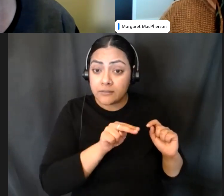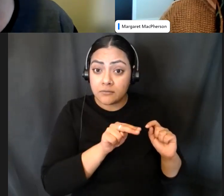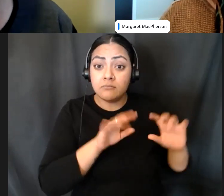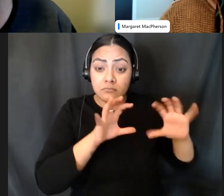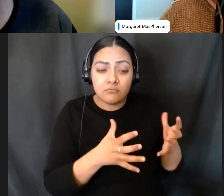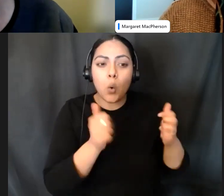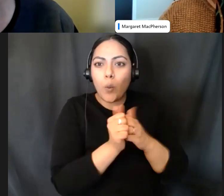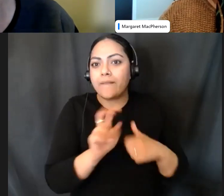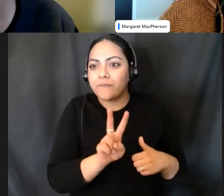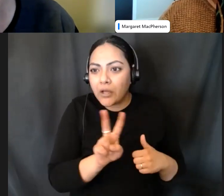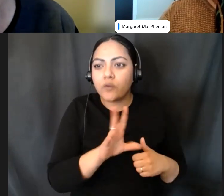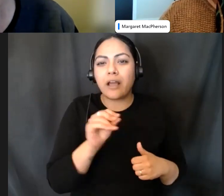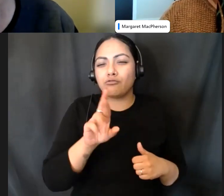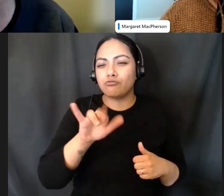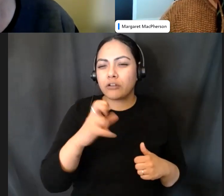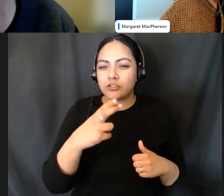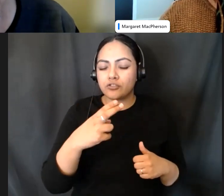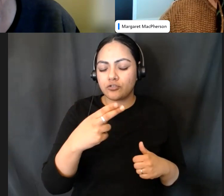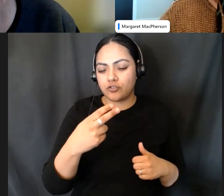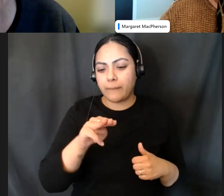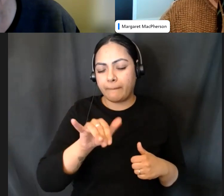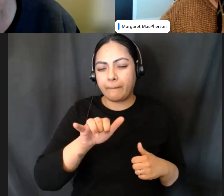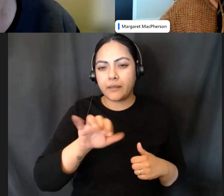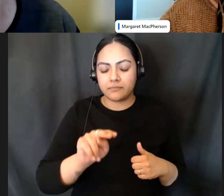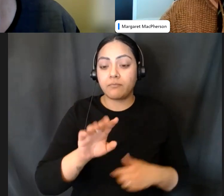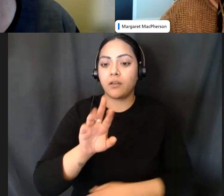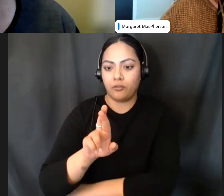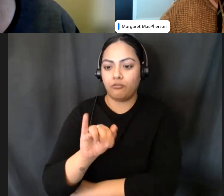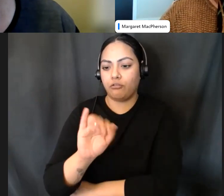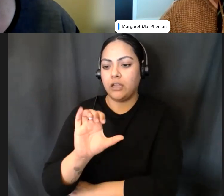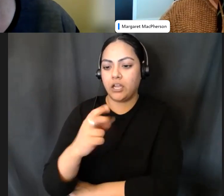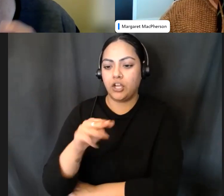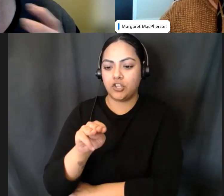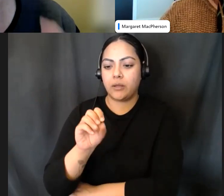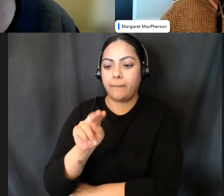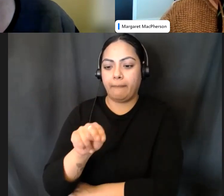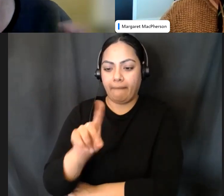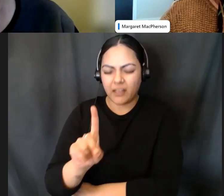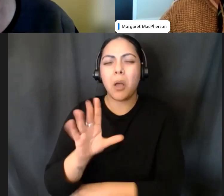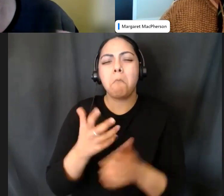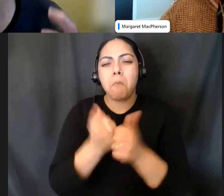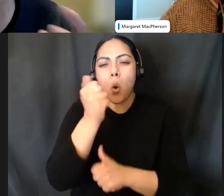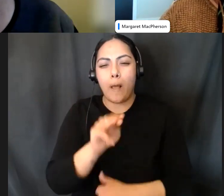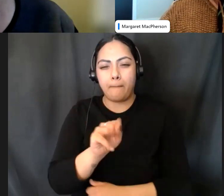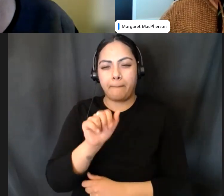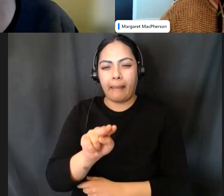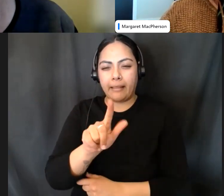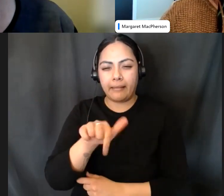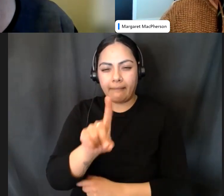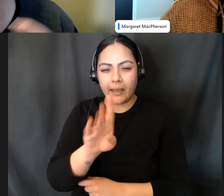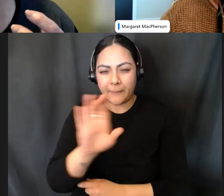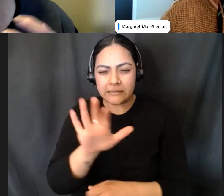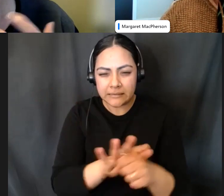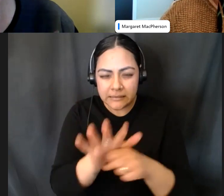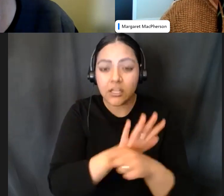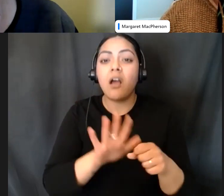in Vancouver and Richmond, mainly in the Lower Mainland. There and all the materials for both of these are all in their own